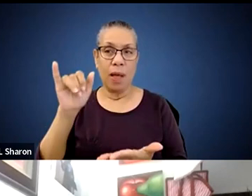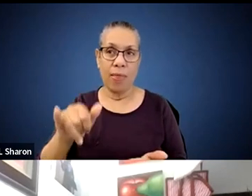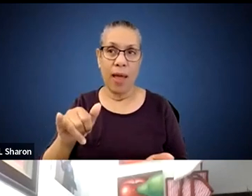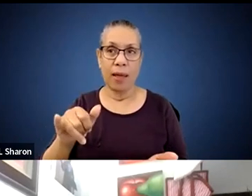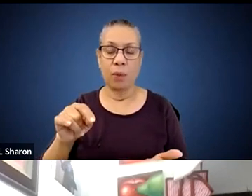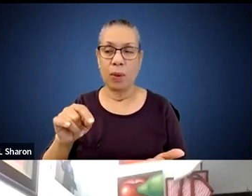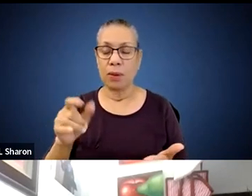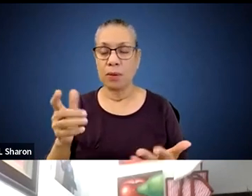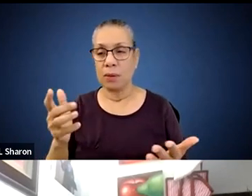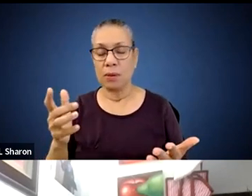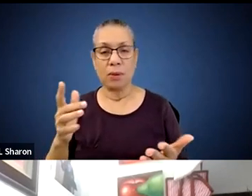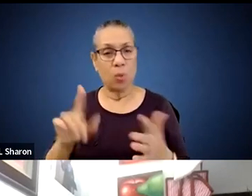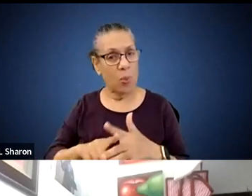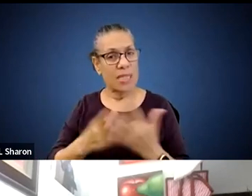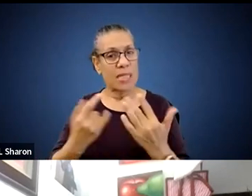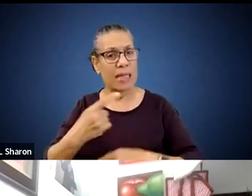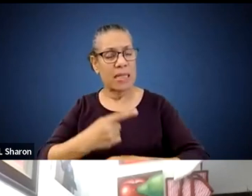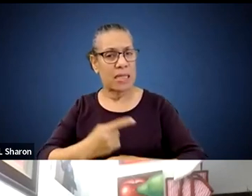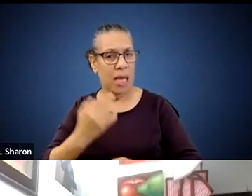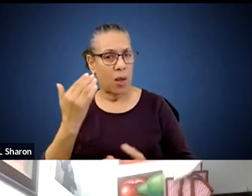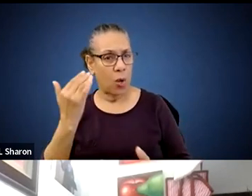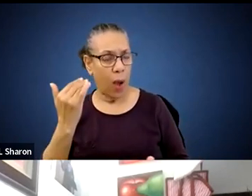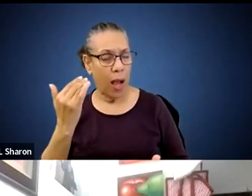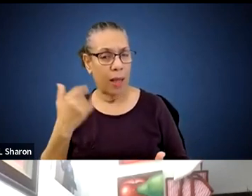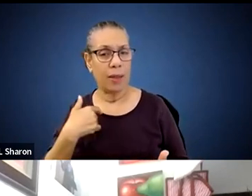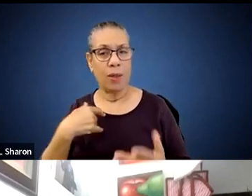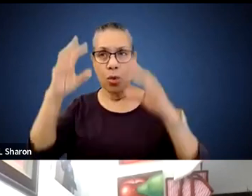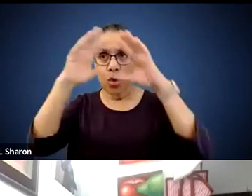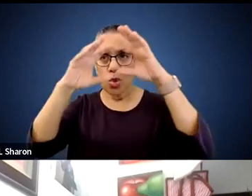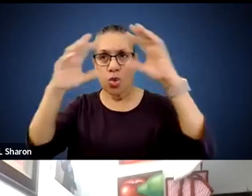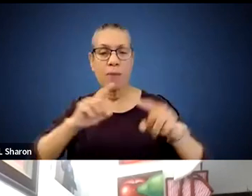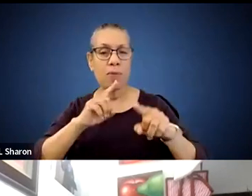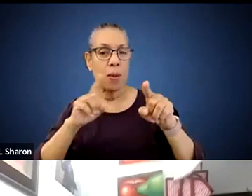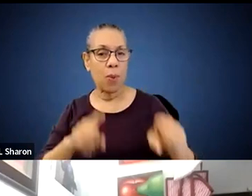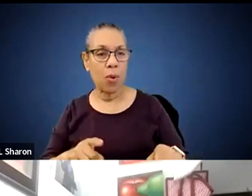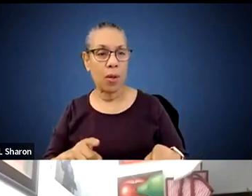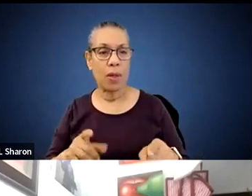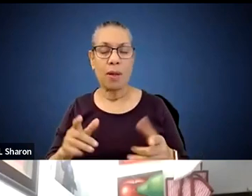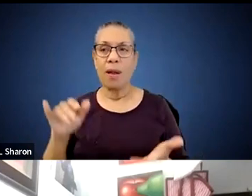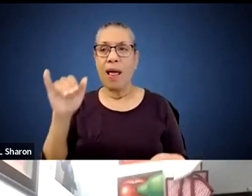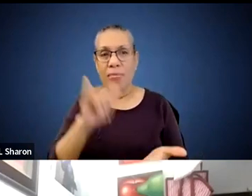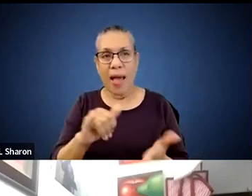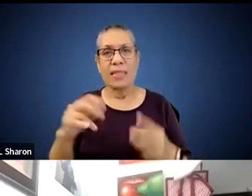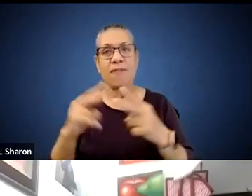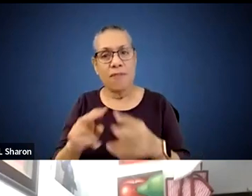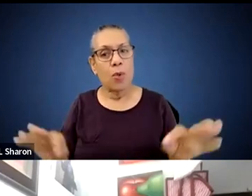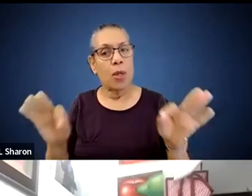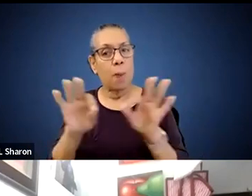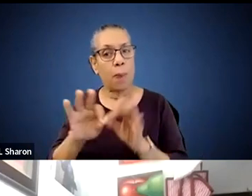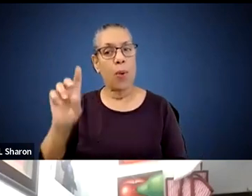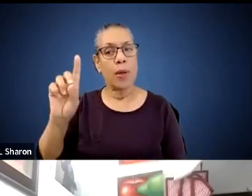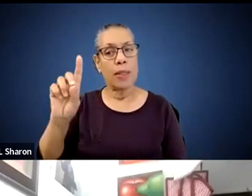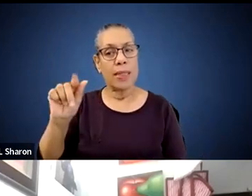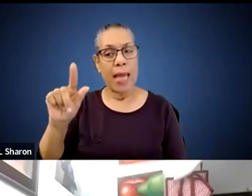uh conversation today yeah during the superintendent report right like yeah that is just as important data for us to really